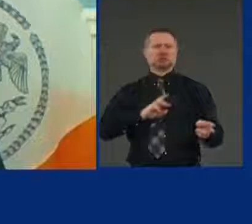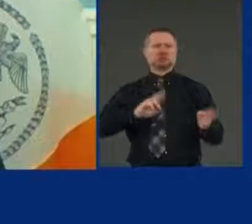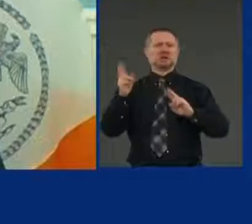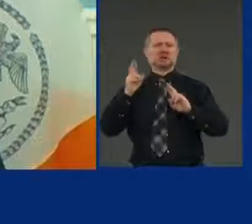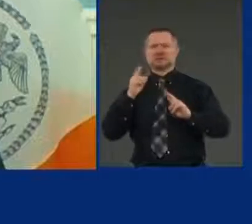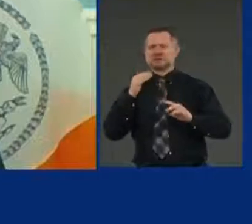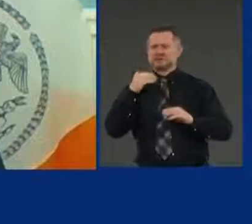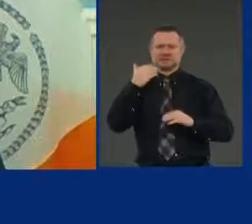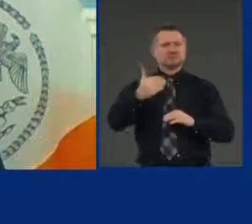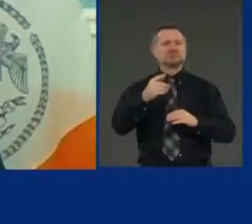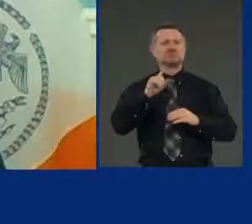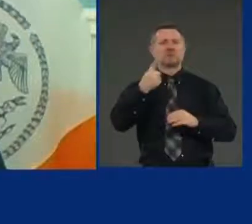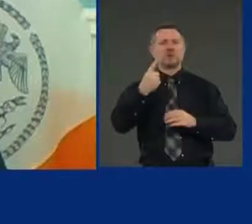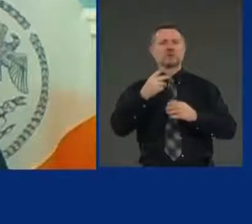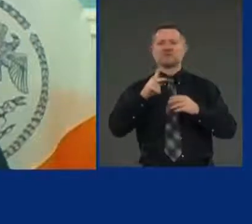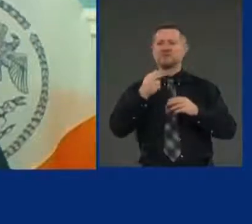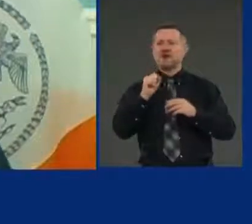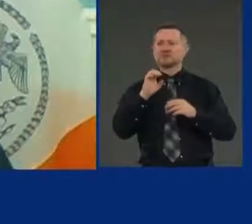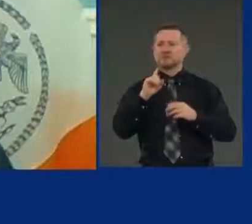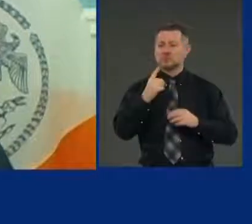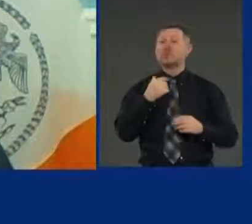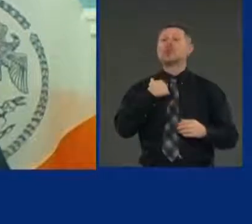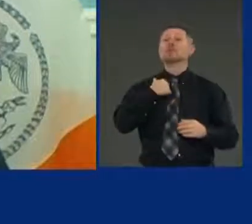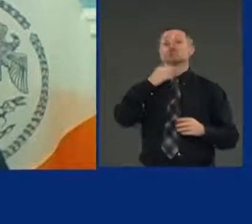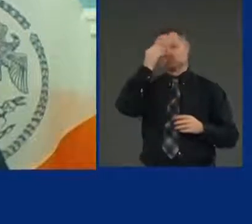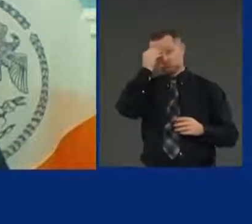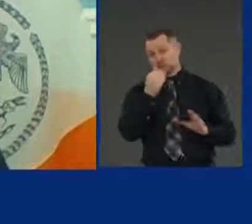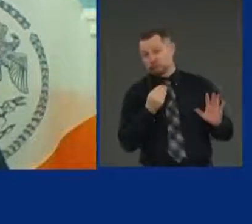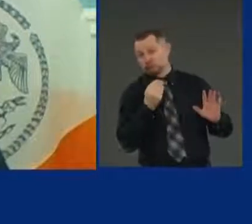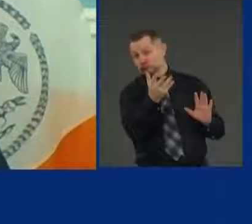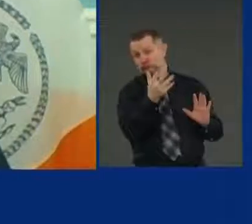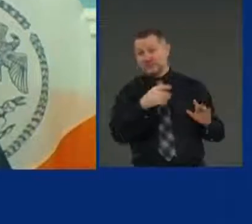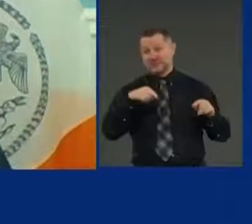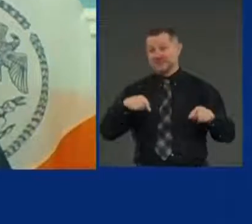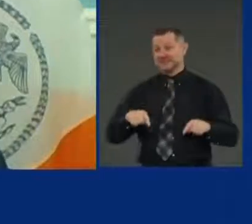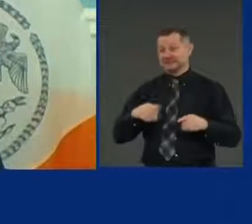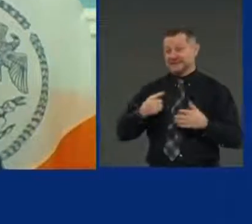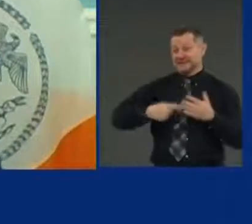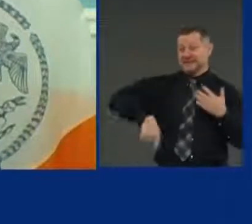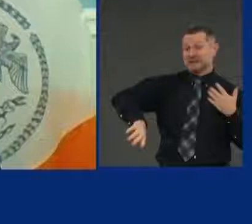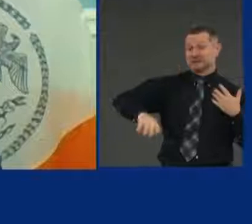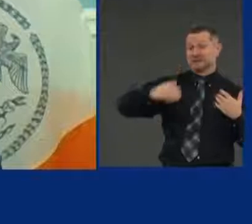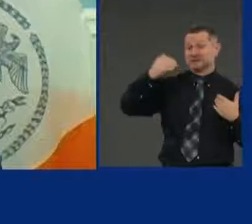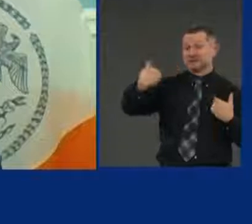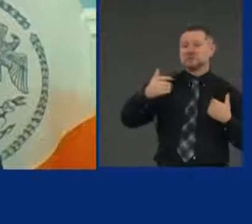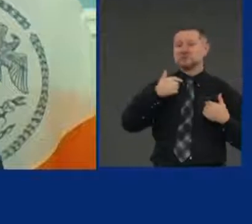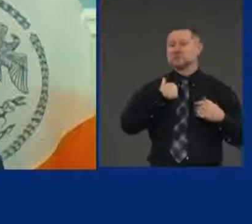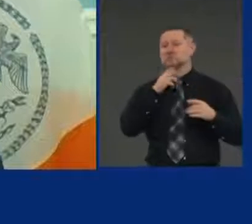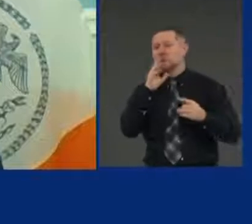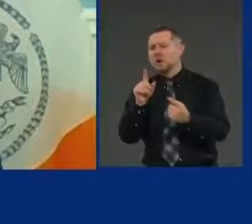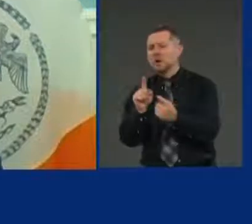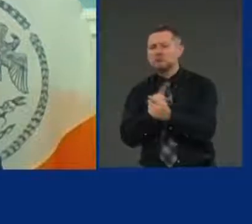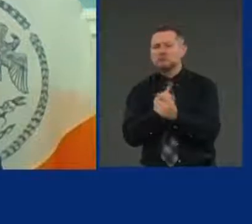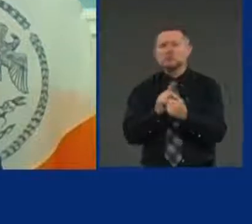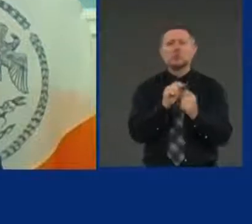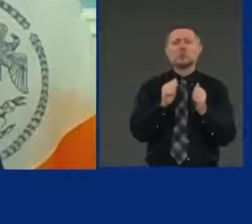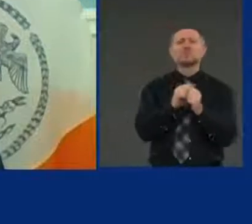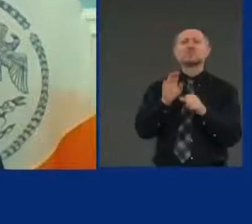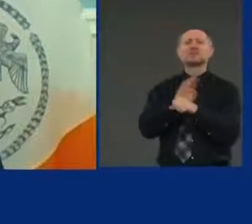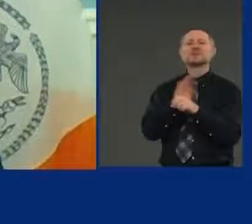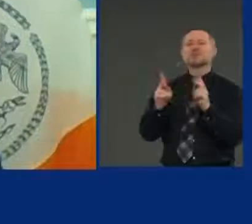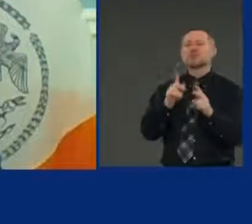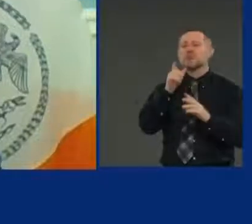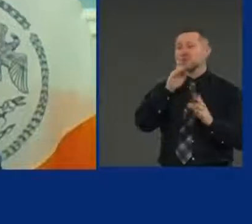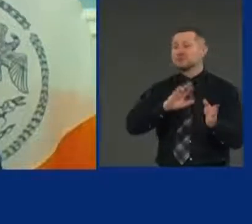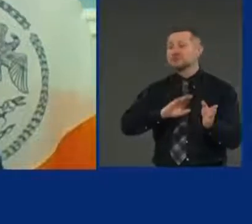And Governor, as I affirmed to you, we're going to spend this coming week going out to the businesses of New York City that would be part of phase one.